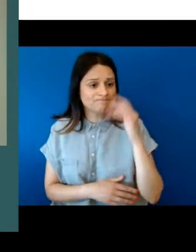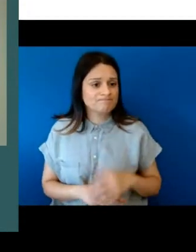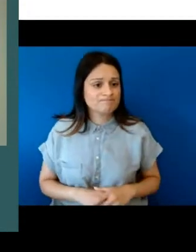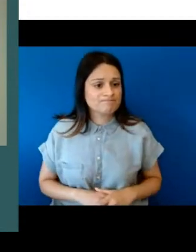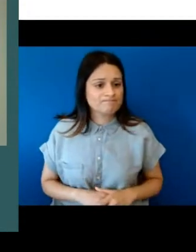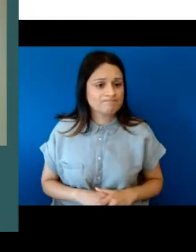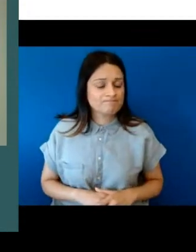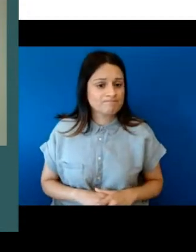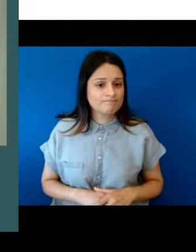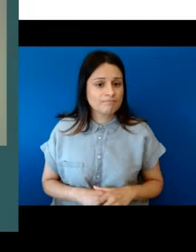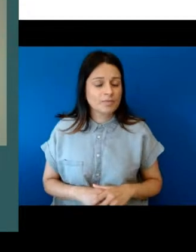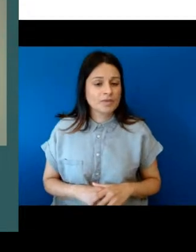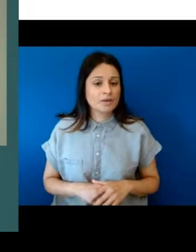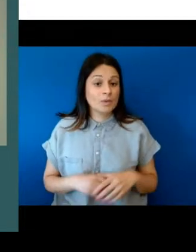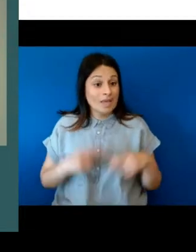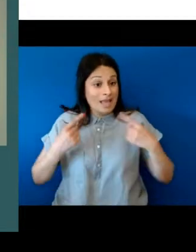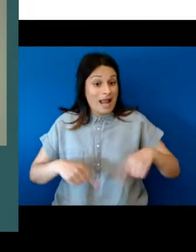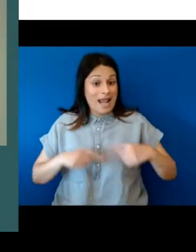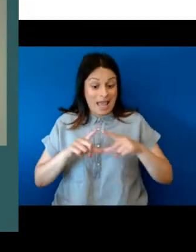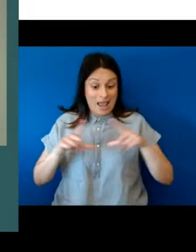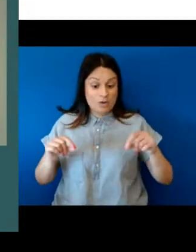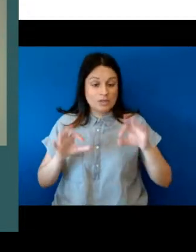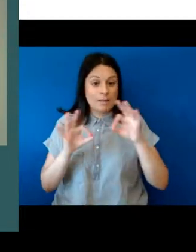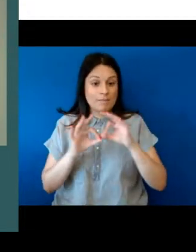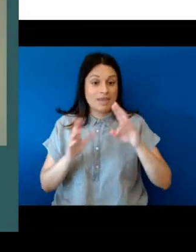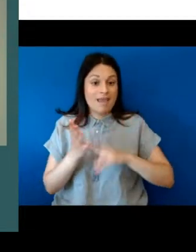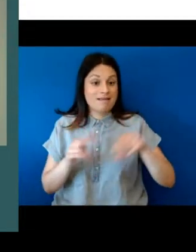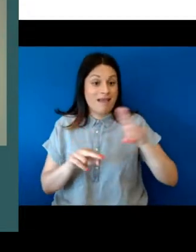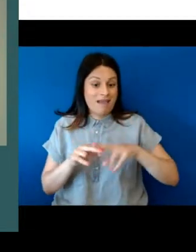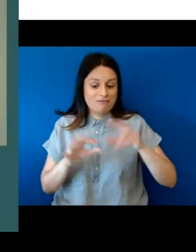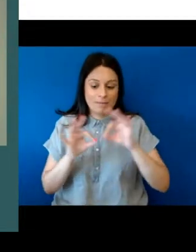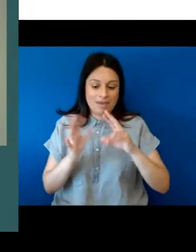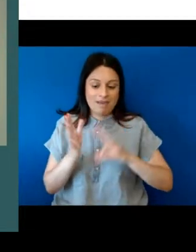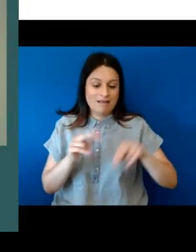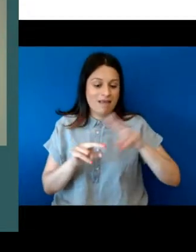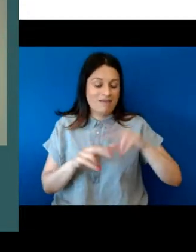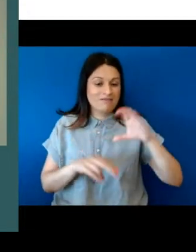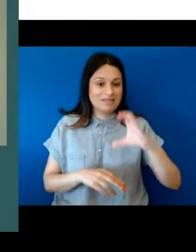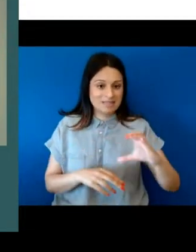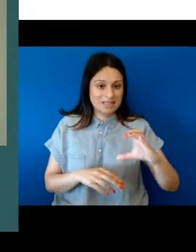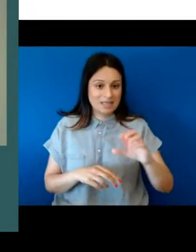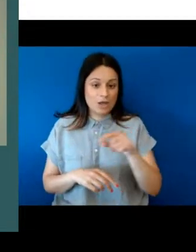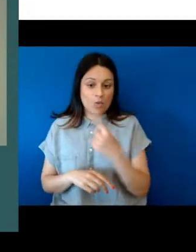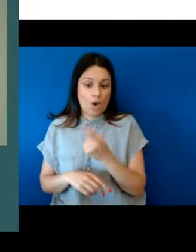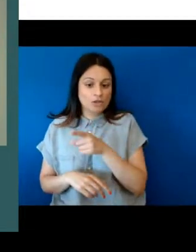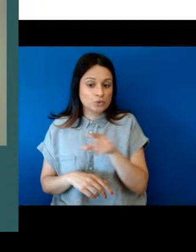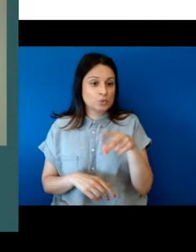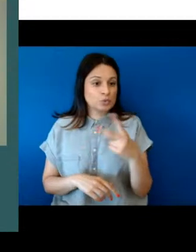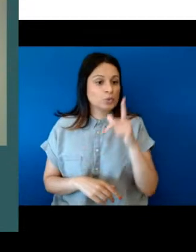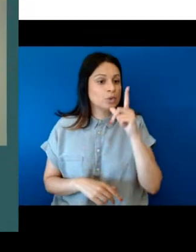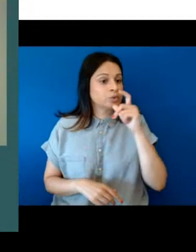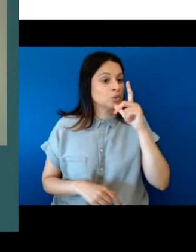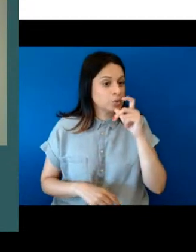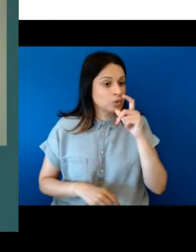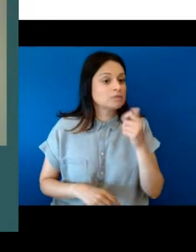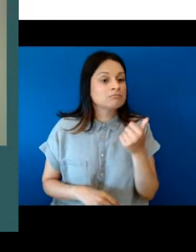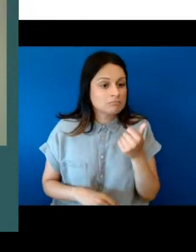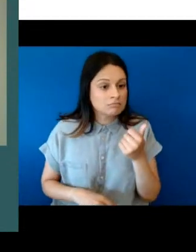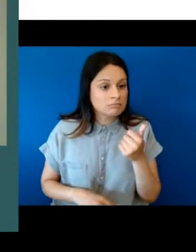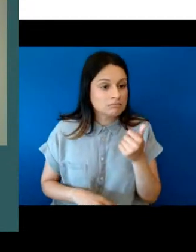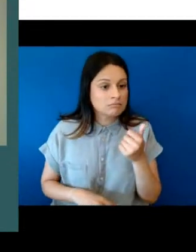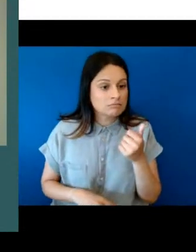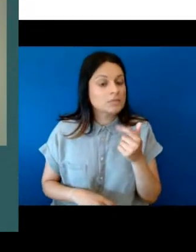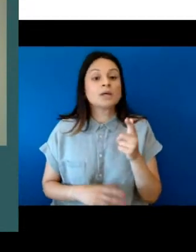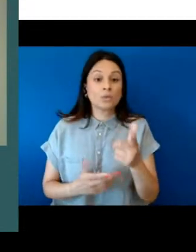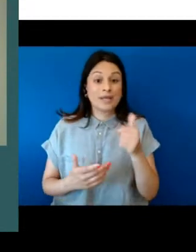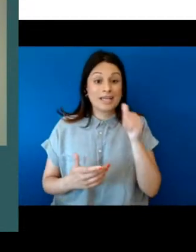dose in the BNF and the BNFC for salbutamol is 1 to 2 puffs. But we know typically in practice within the UK that